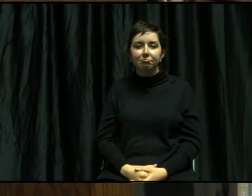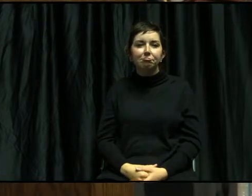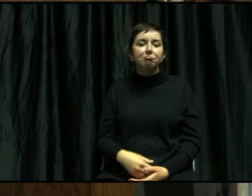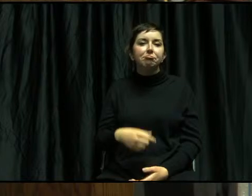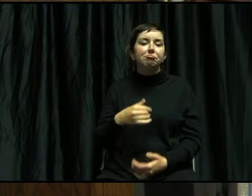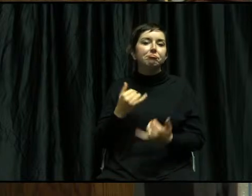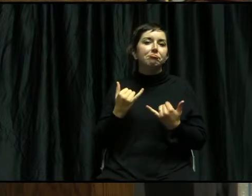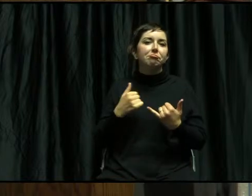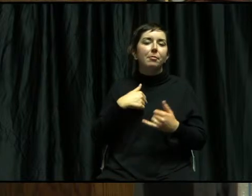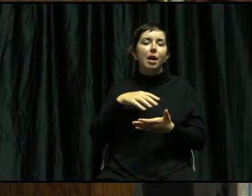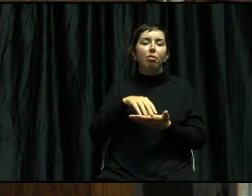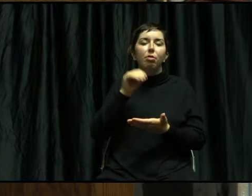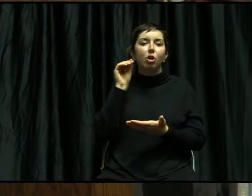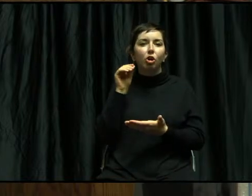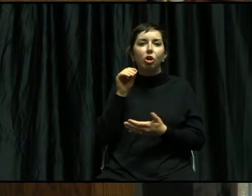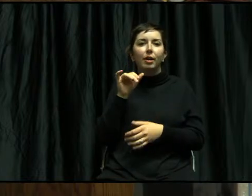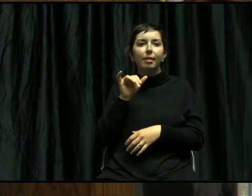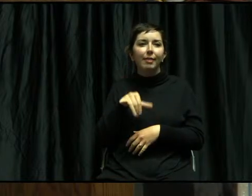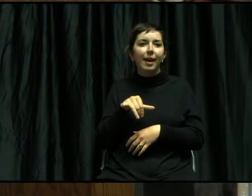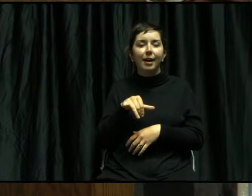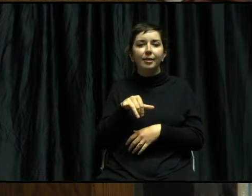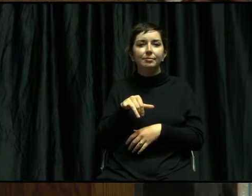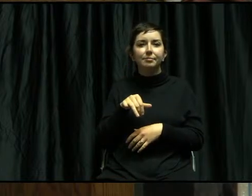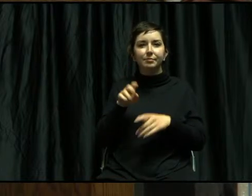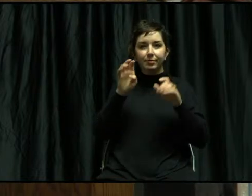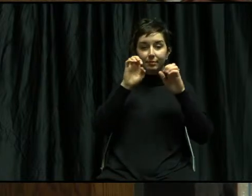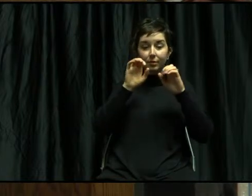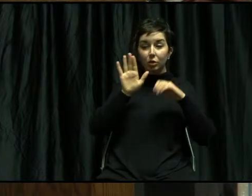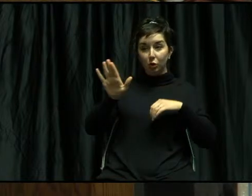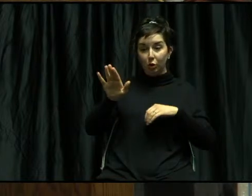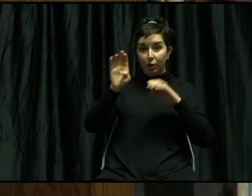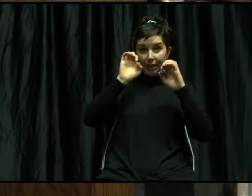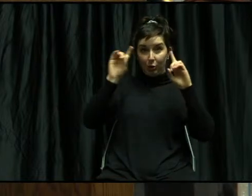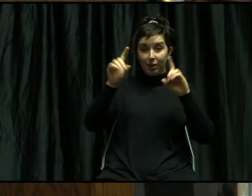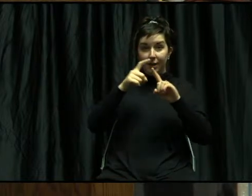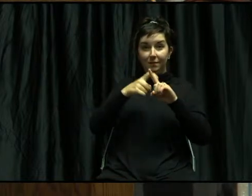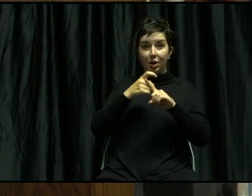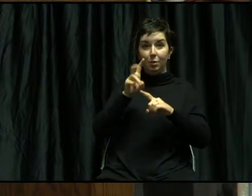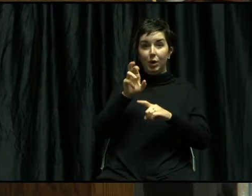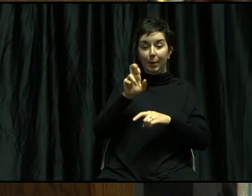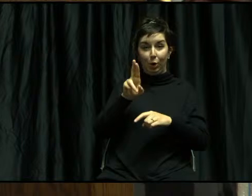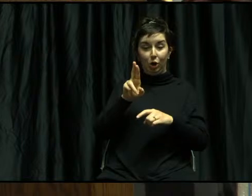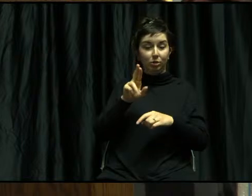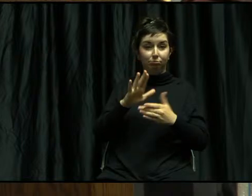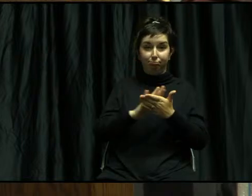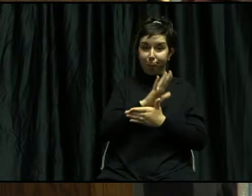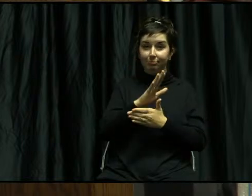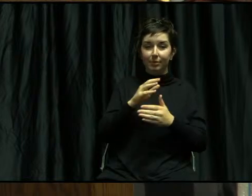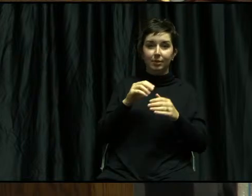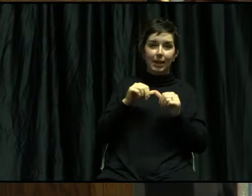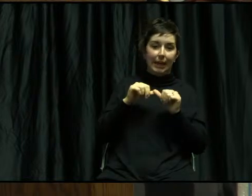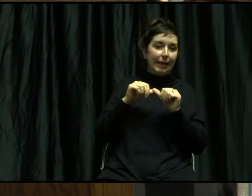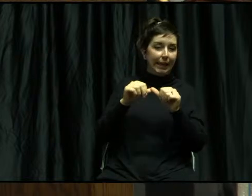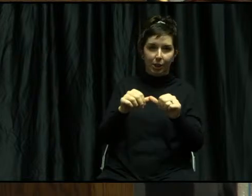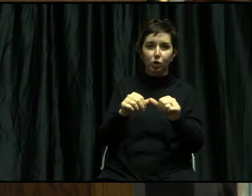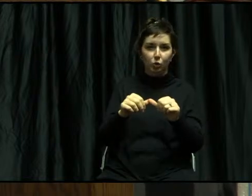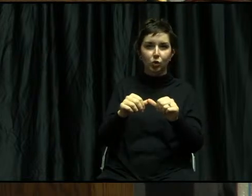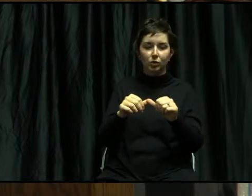I've now learned that our education from Weber State University continues forward in how we all move through